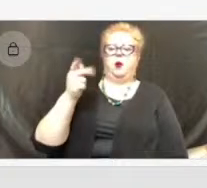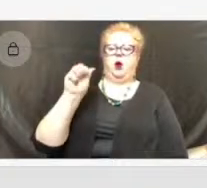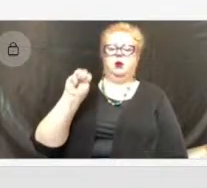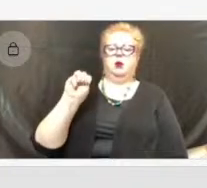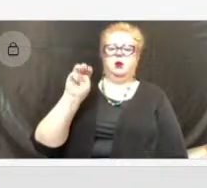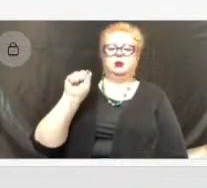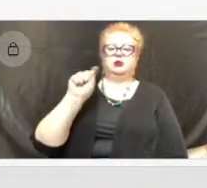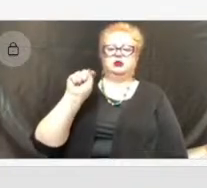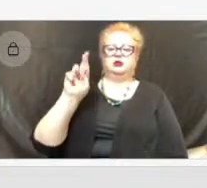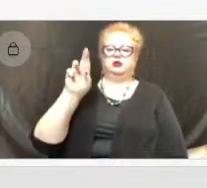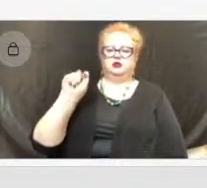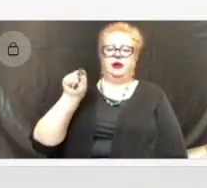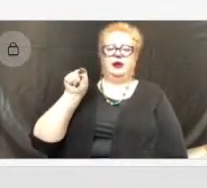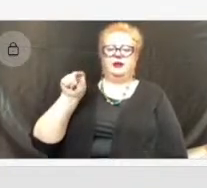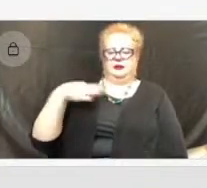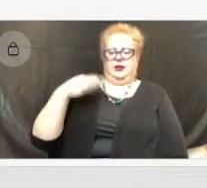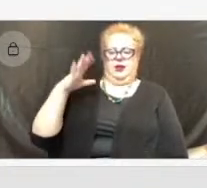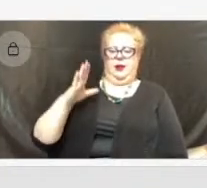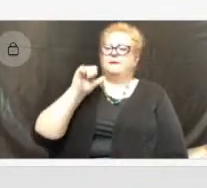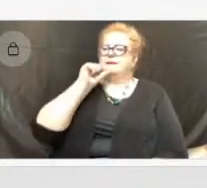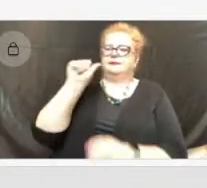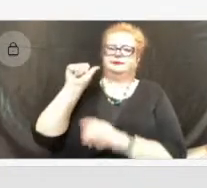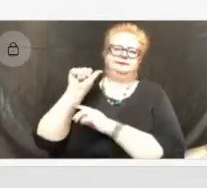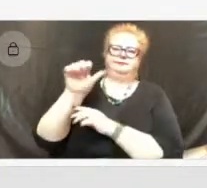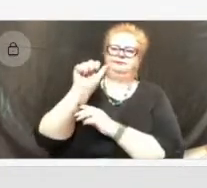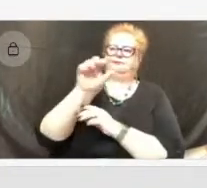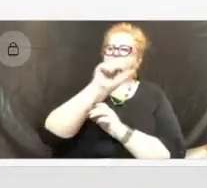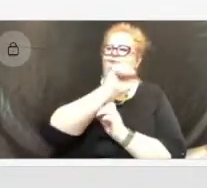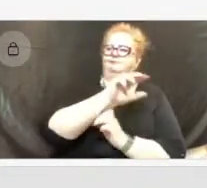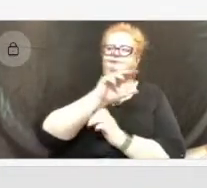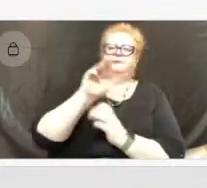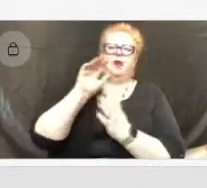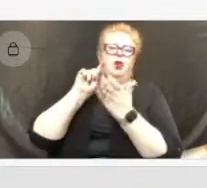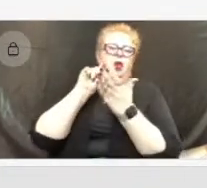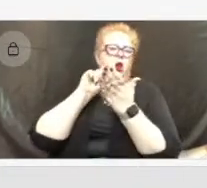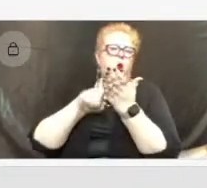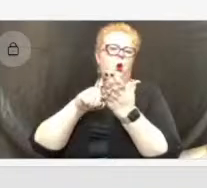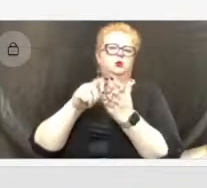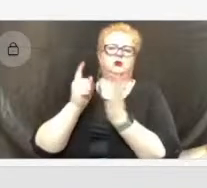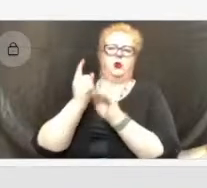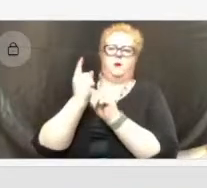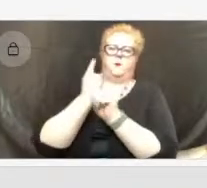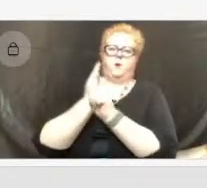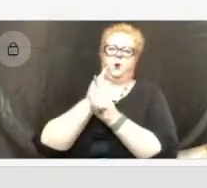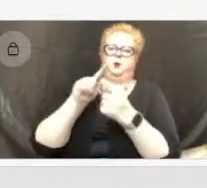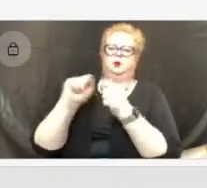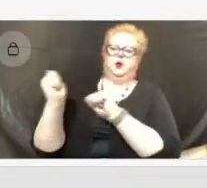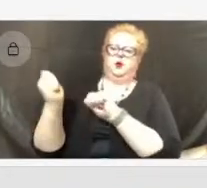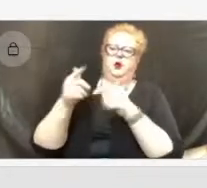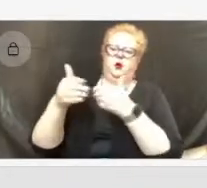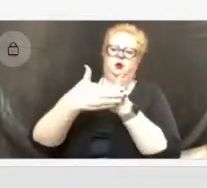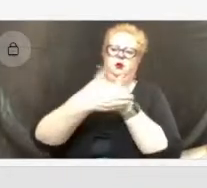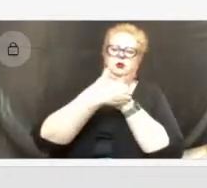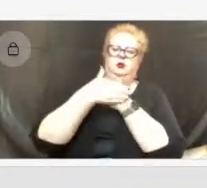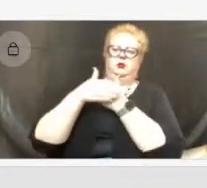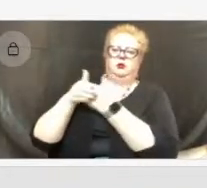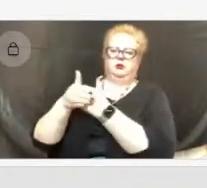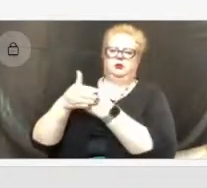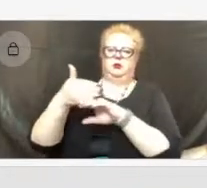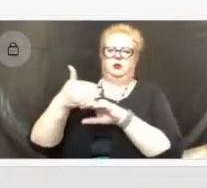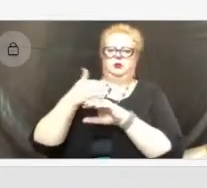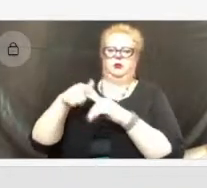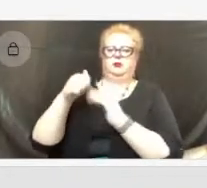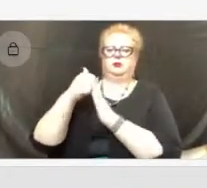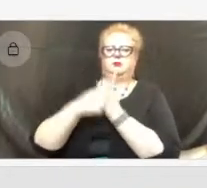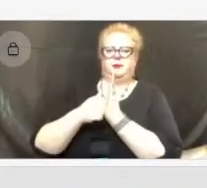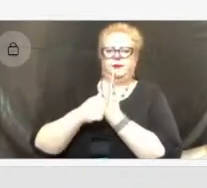The applicant failed to send the required notice to surrounding property owners. Staff recommends the item be deferred to the October 13th, 2022 agenda. Item